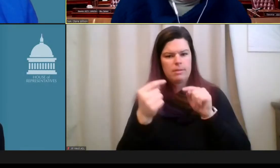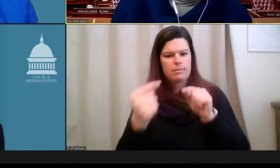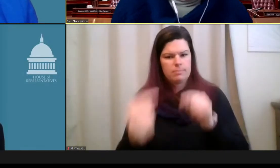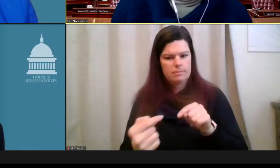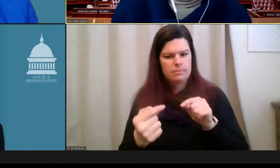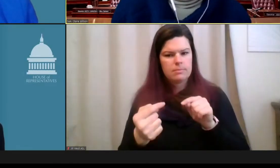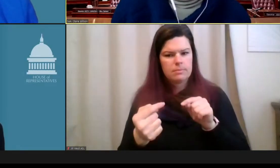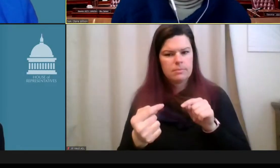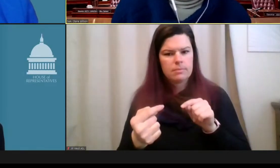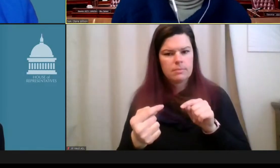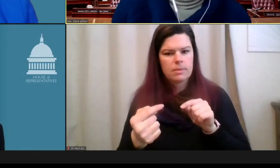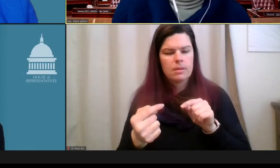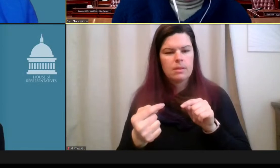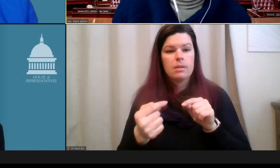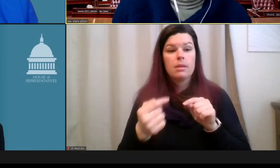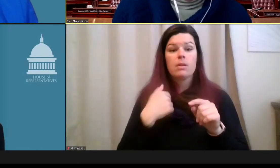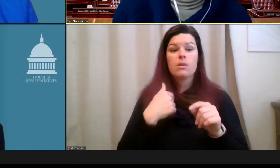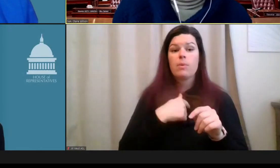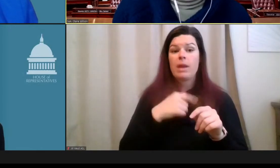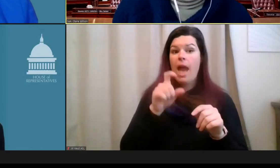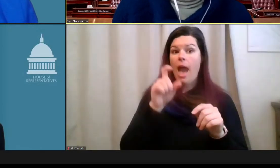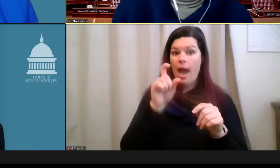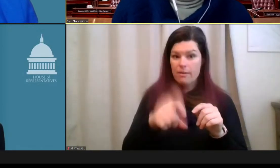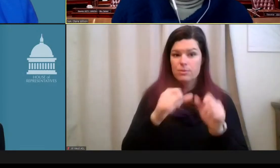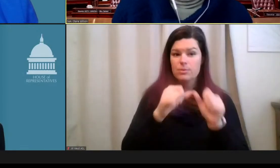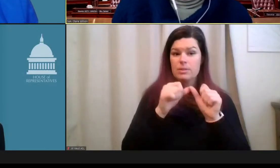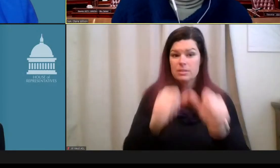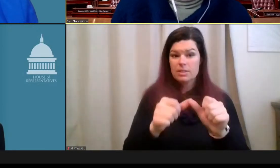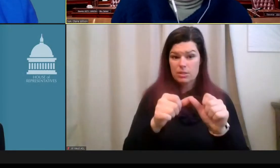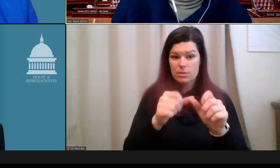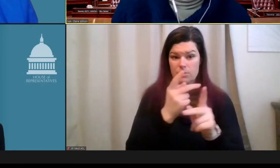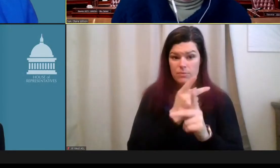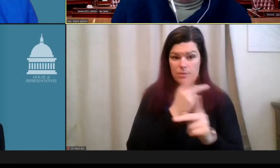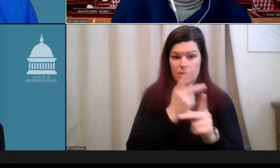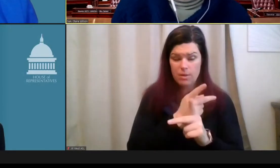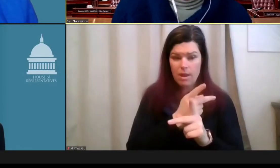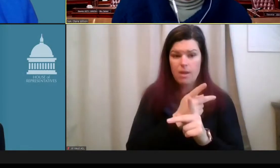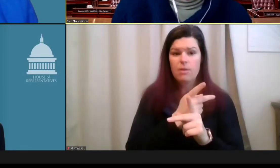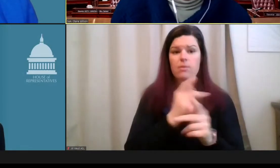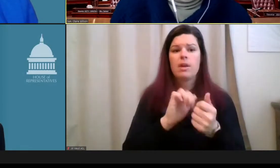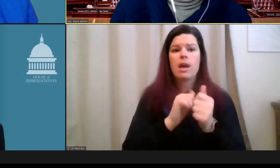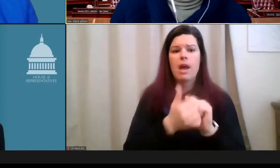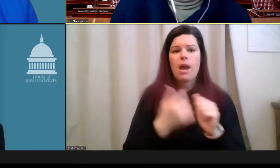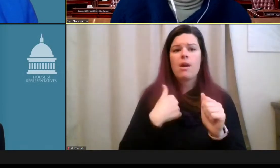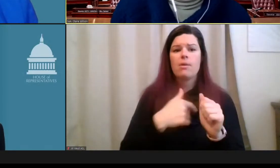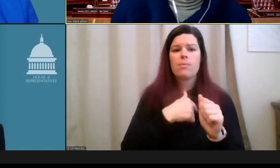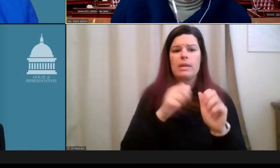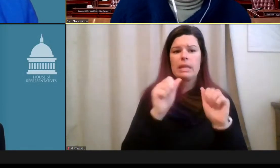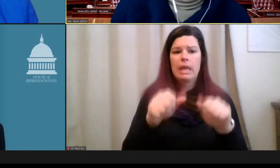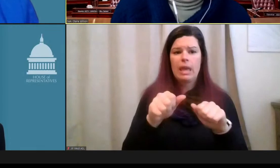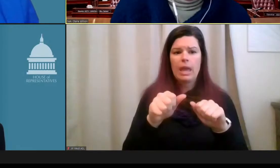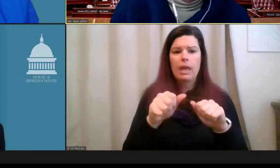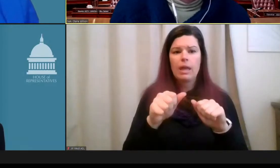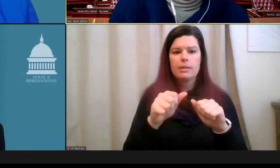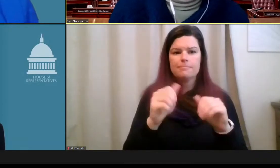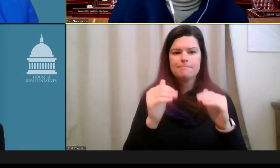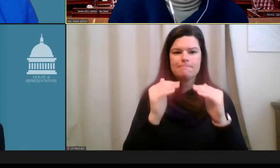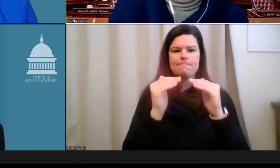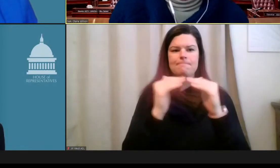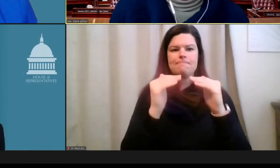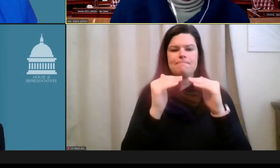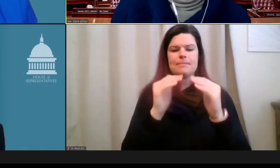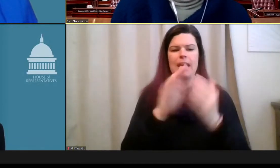we have to continue to figure out ways to meet not only the academic, but the social and emotional needs